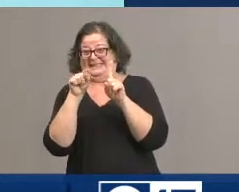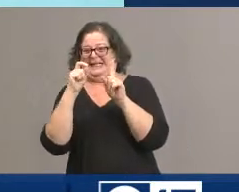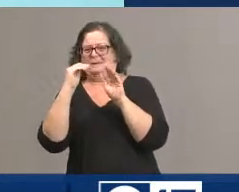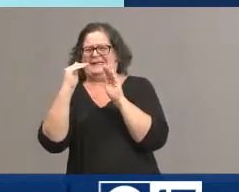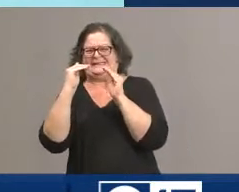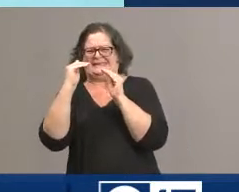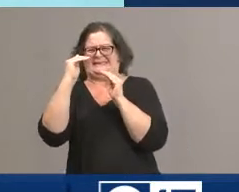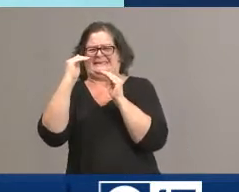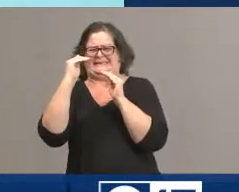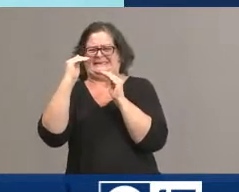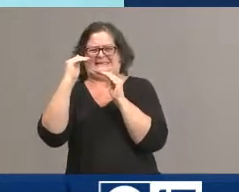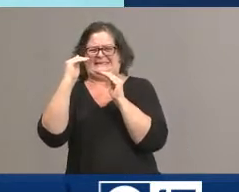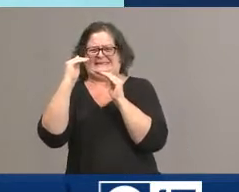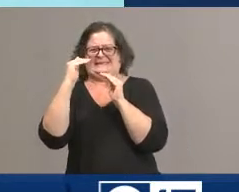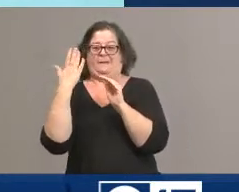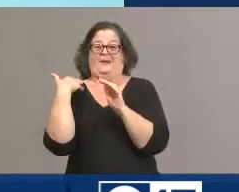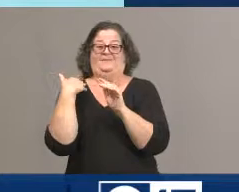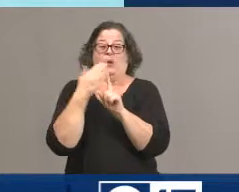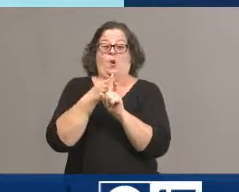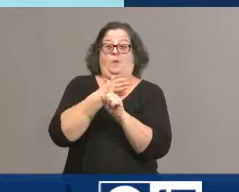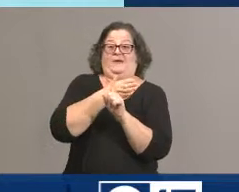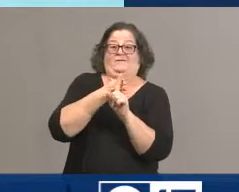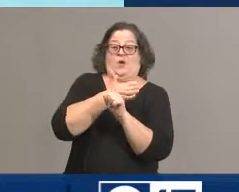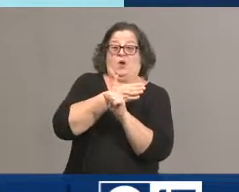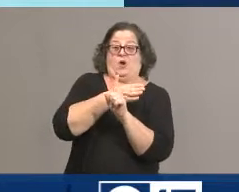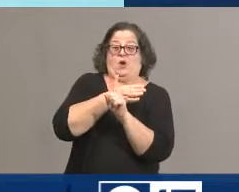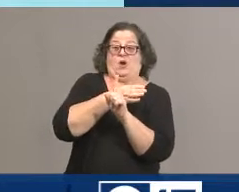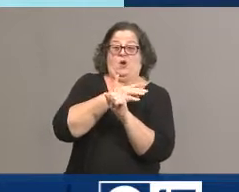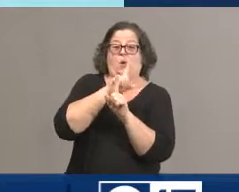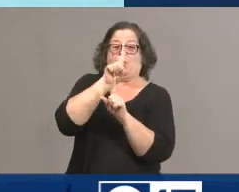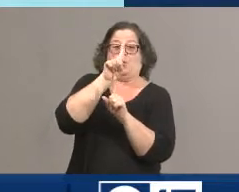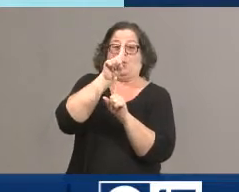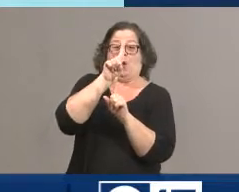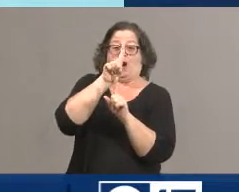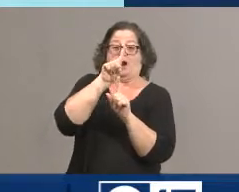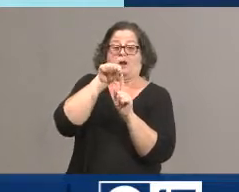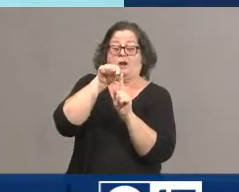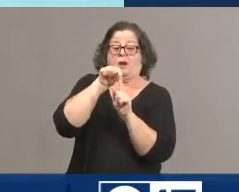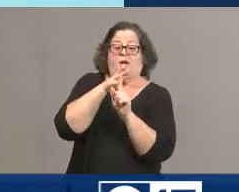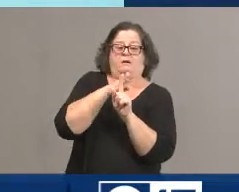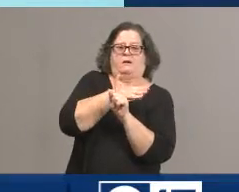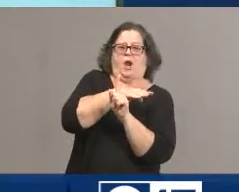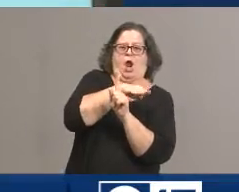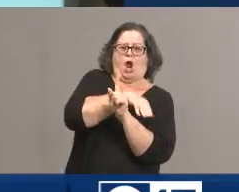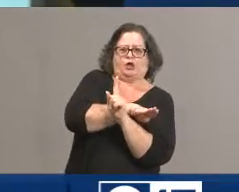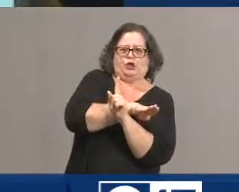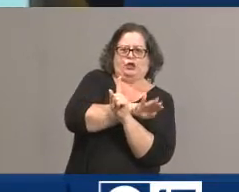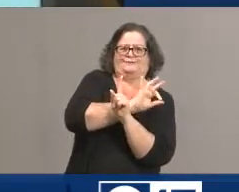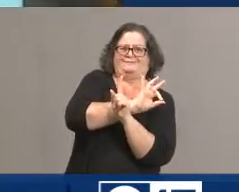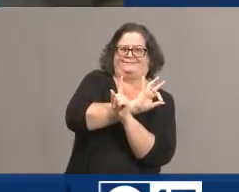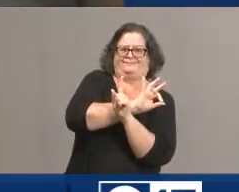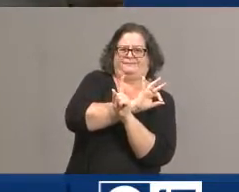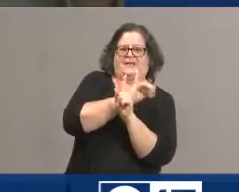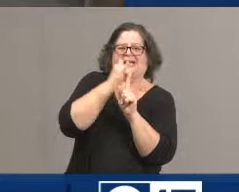that want to check more into this stuff, that's the website at the bottom of the page, the